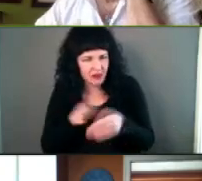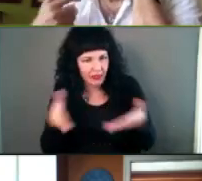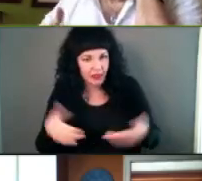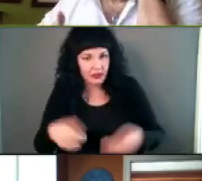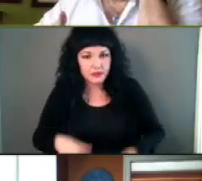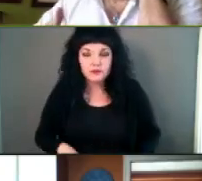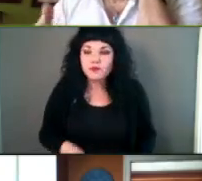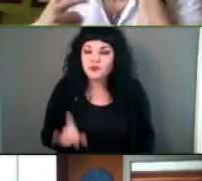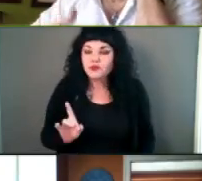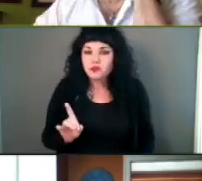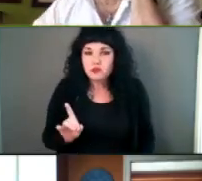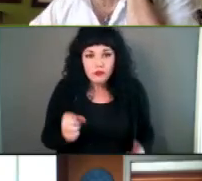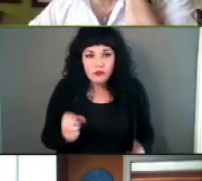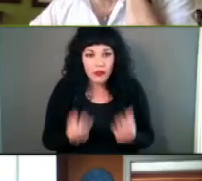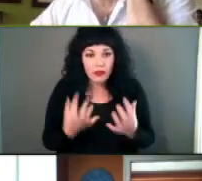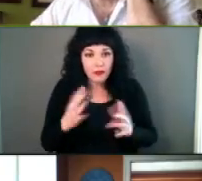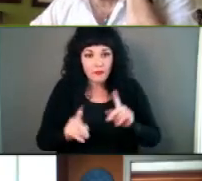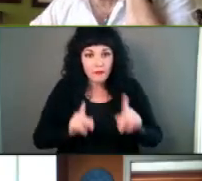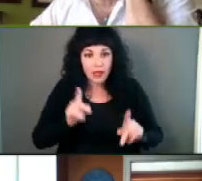form, through